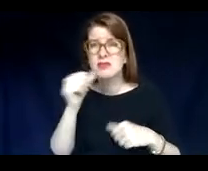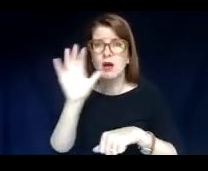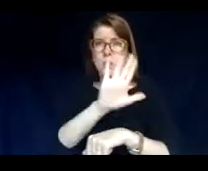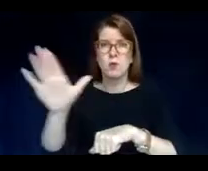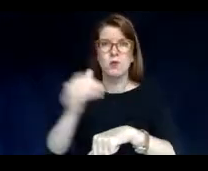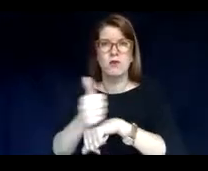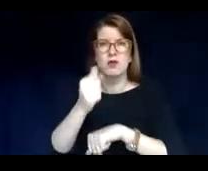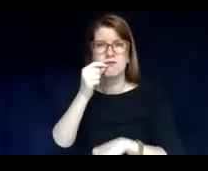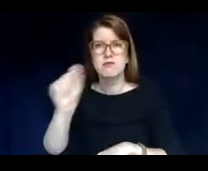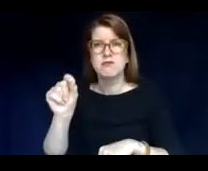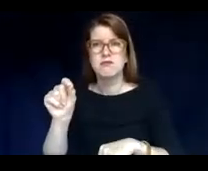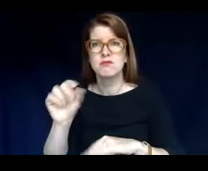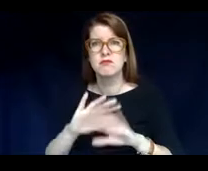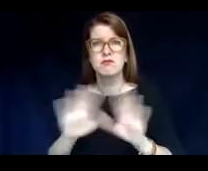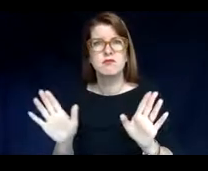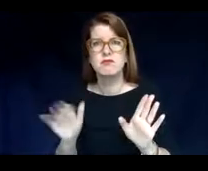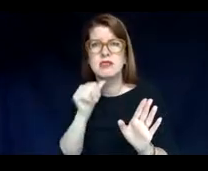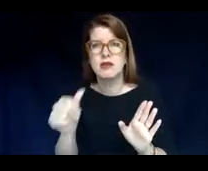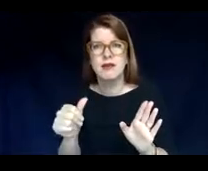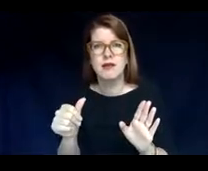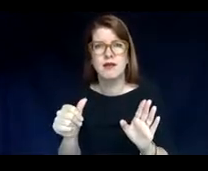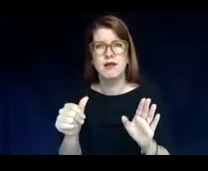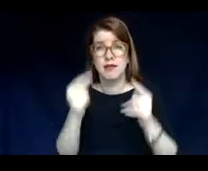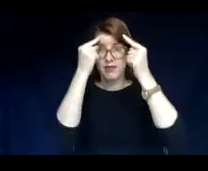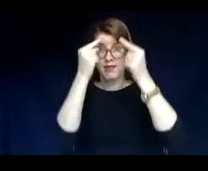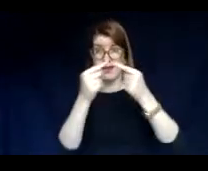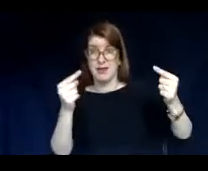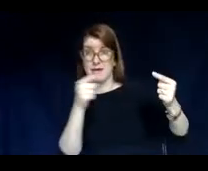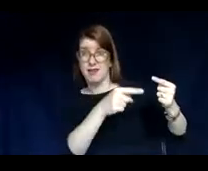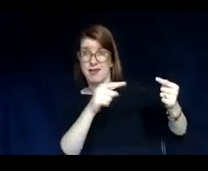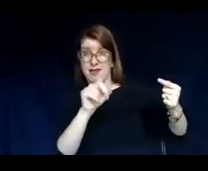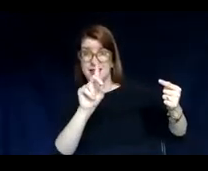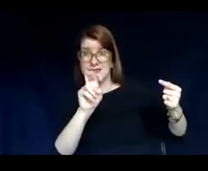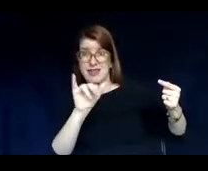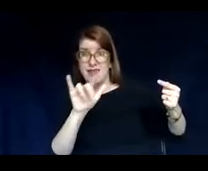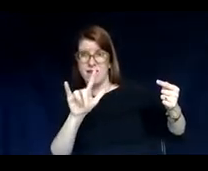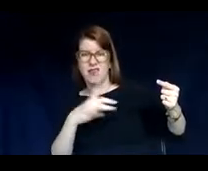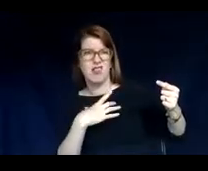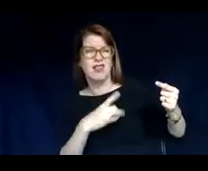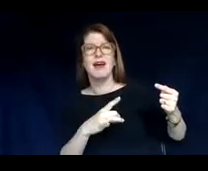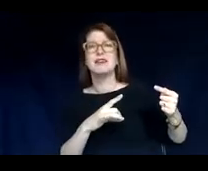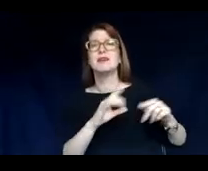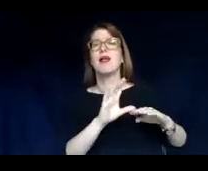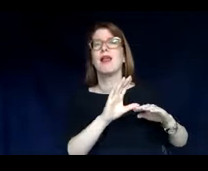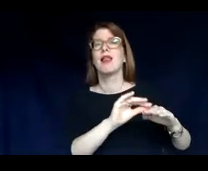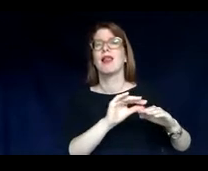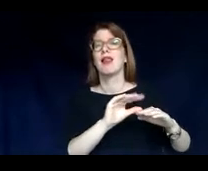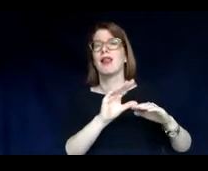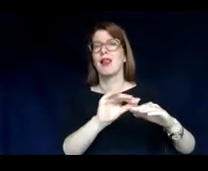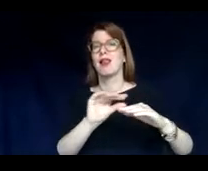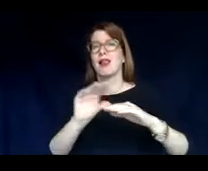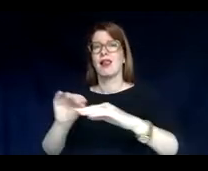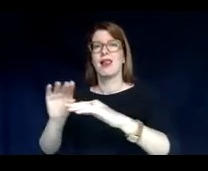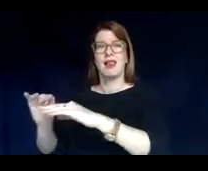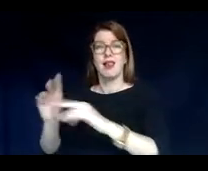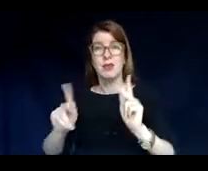either. See, the enemy likes to whisper this to every man and woman who's been abused, that it's your fault